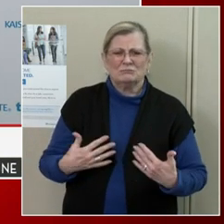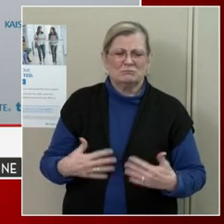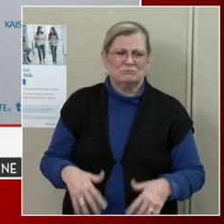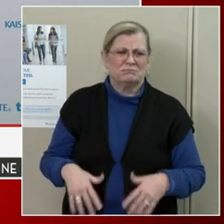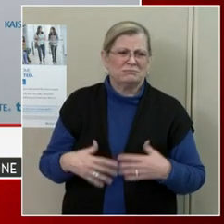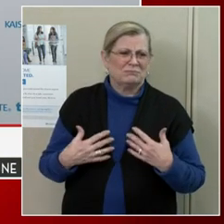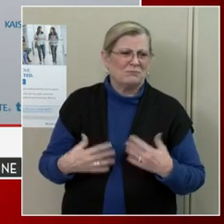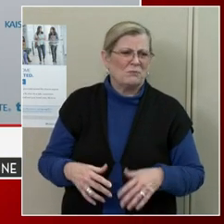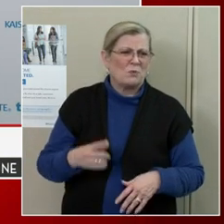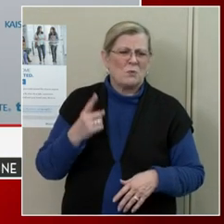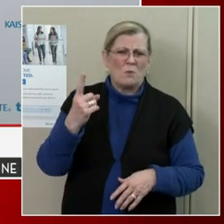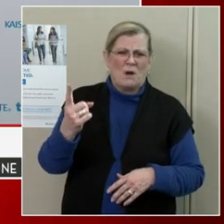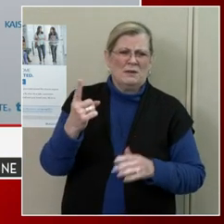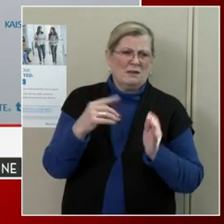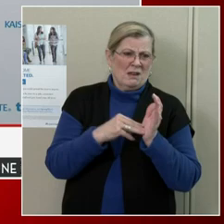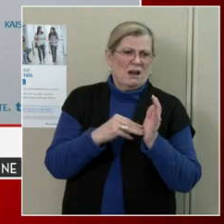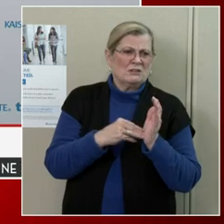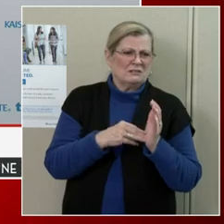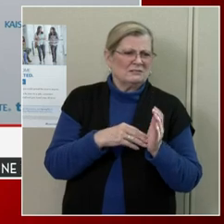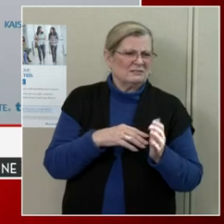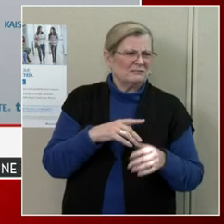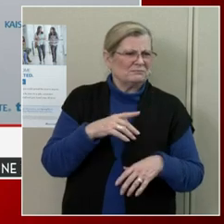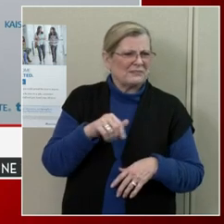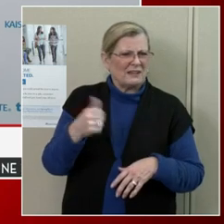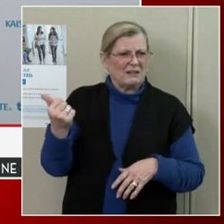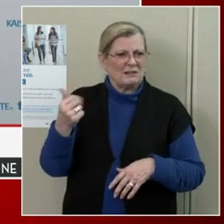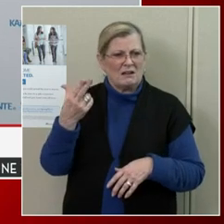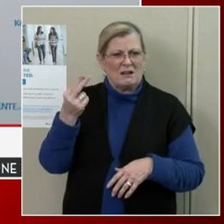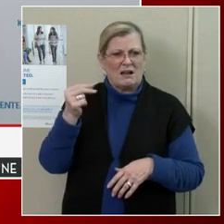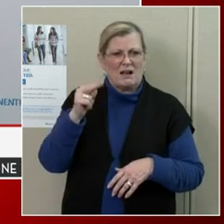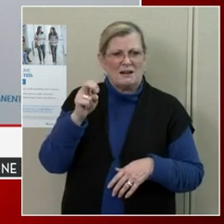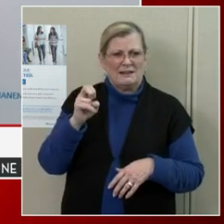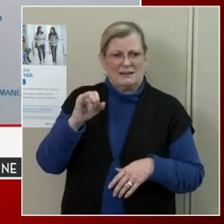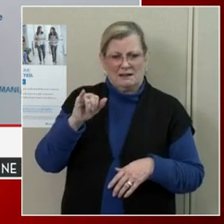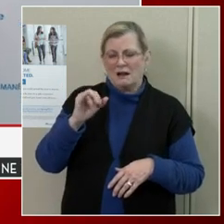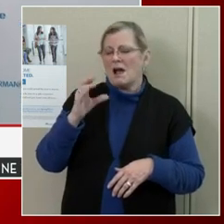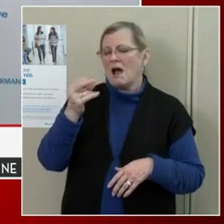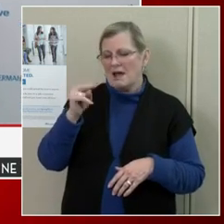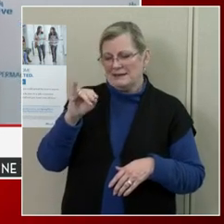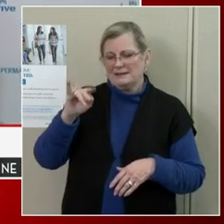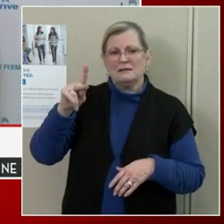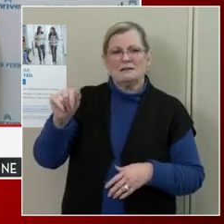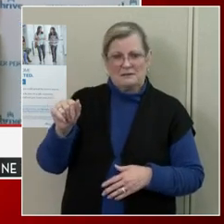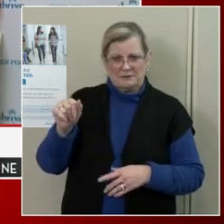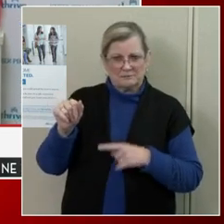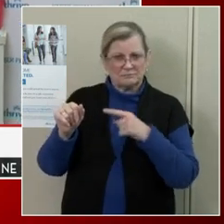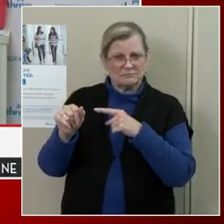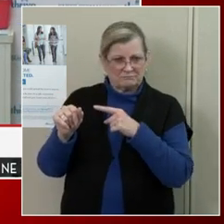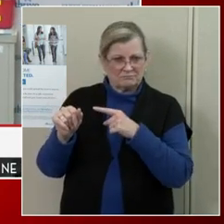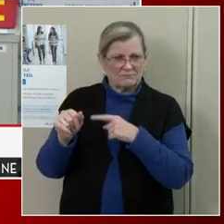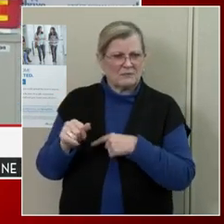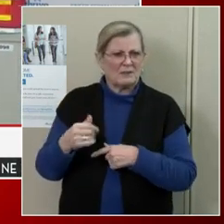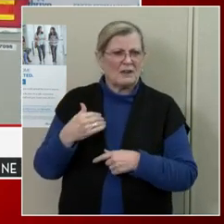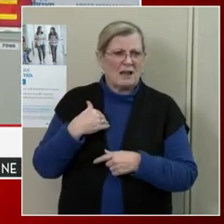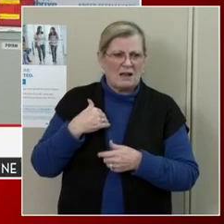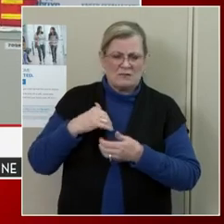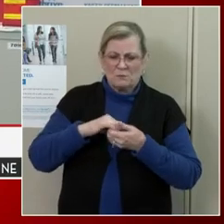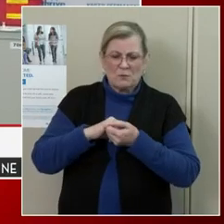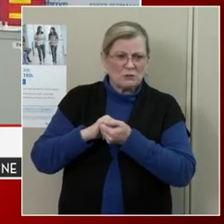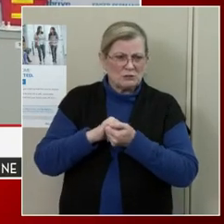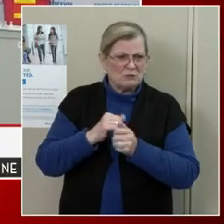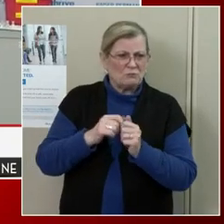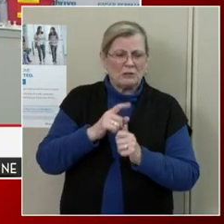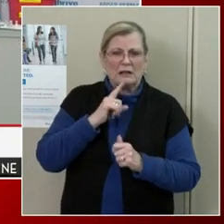Gahunia, who worked with our health plan partners, Haley Park and others, to help us be